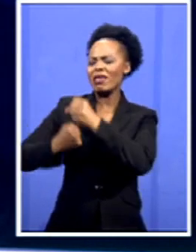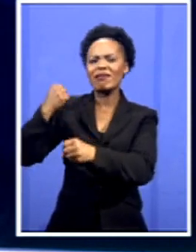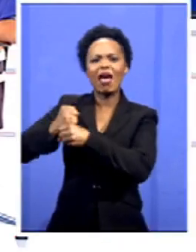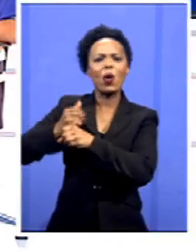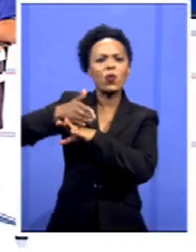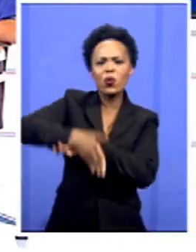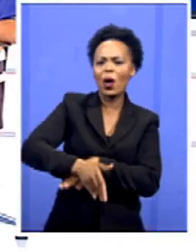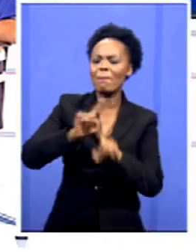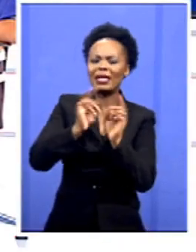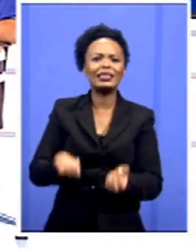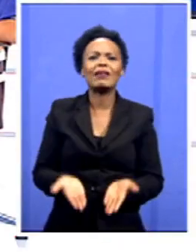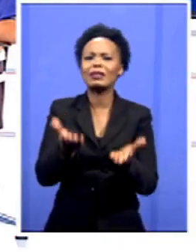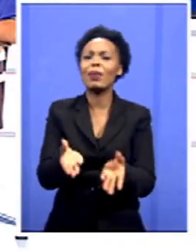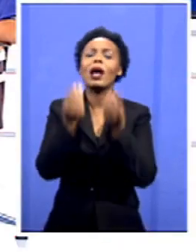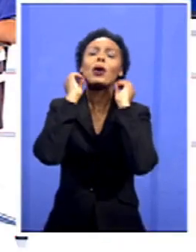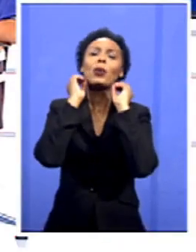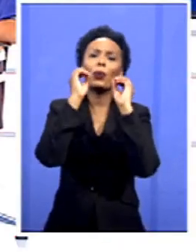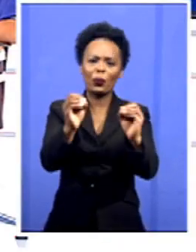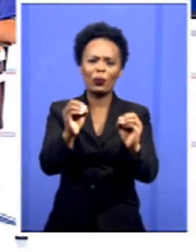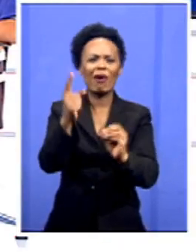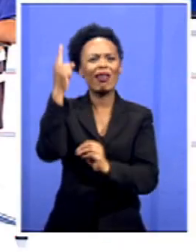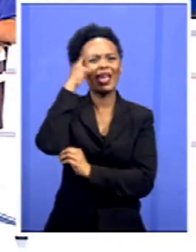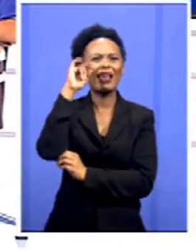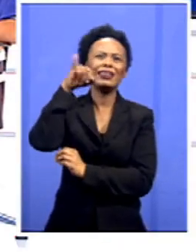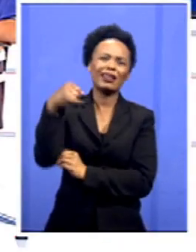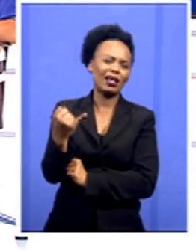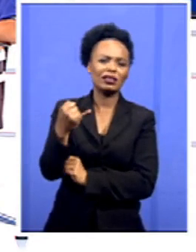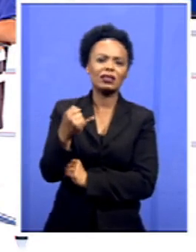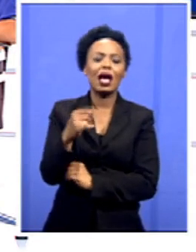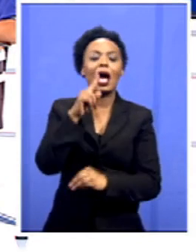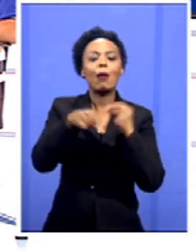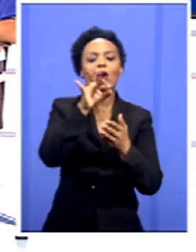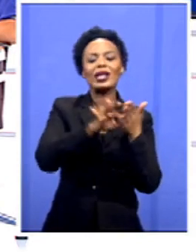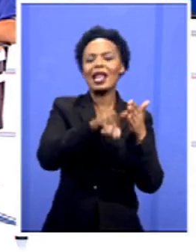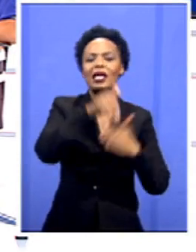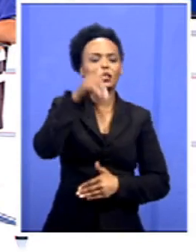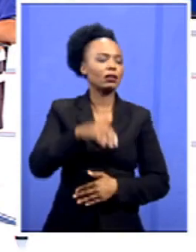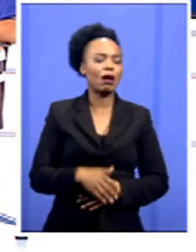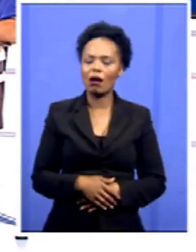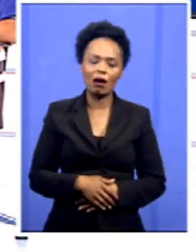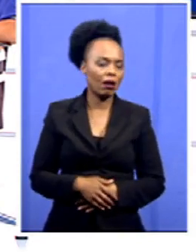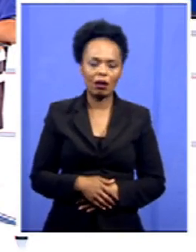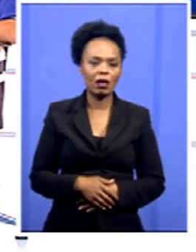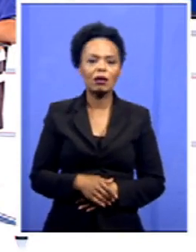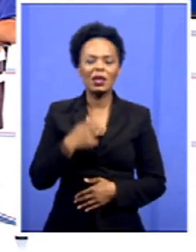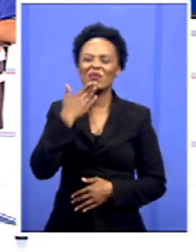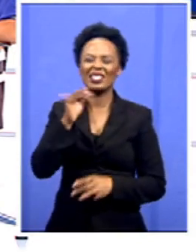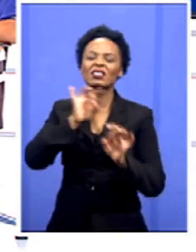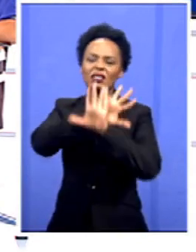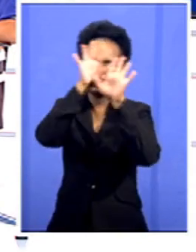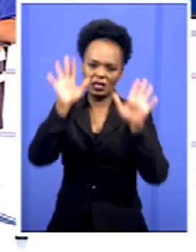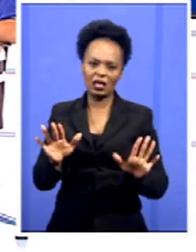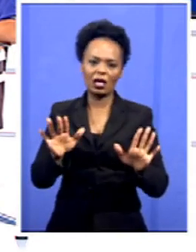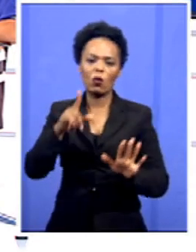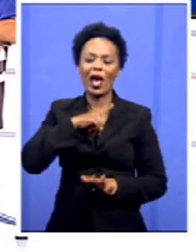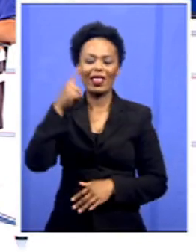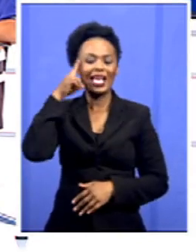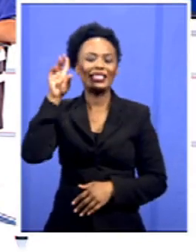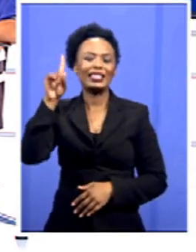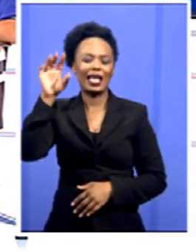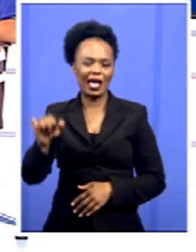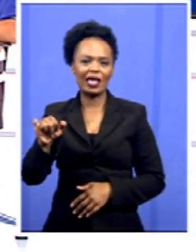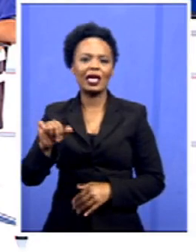been serviced. So I think this is just it's not about elections, Sakina. Just want to put it clear because I think the DA